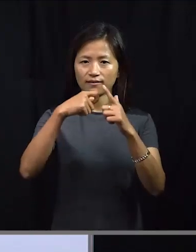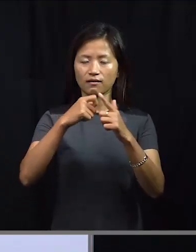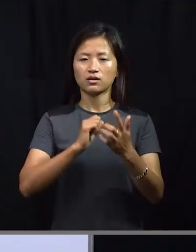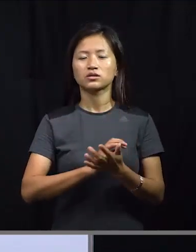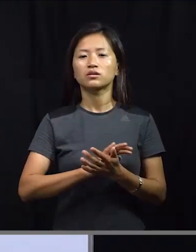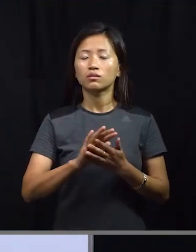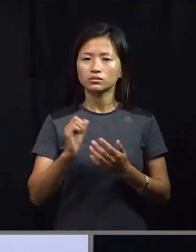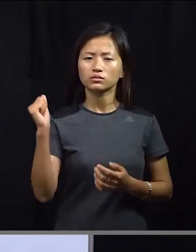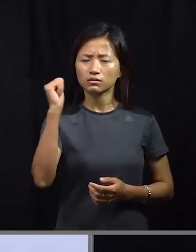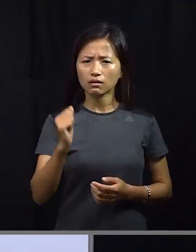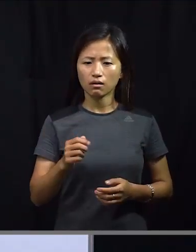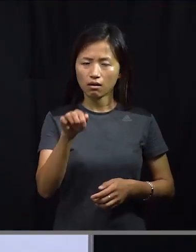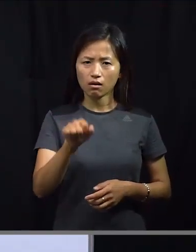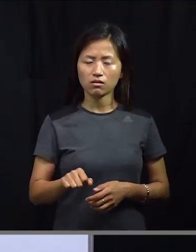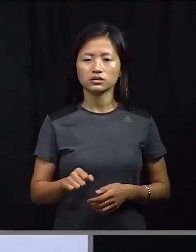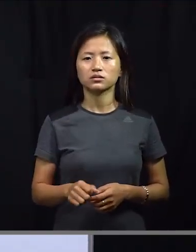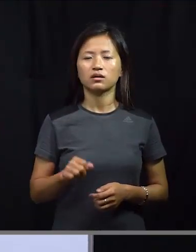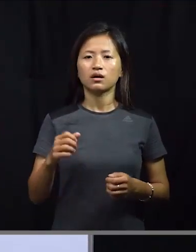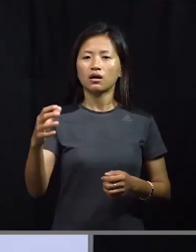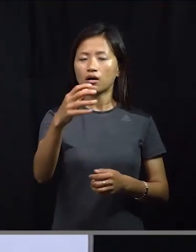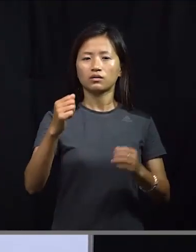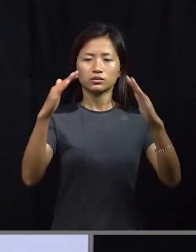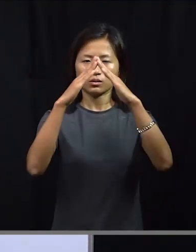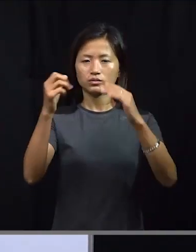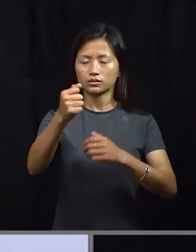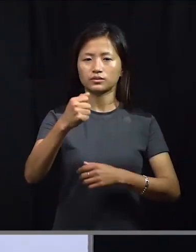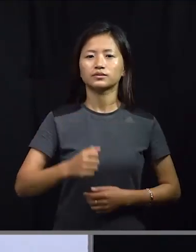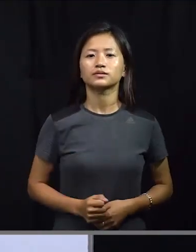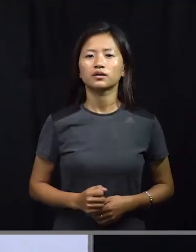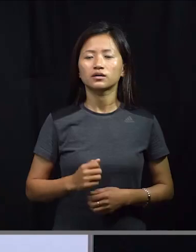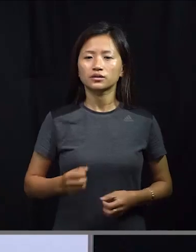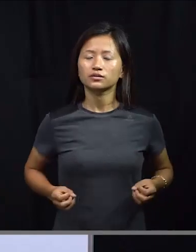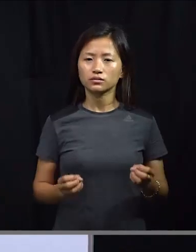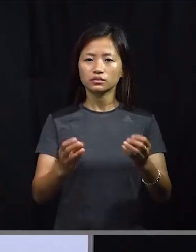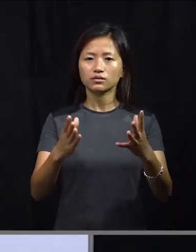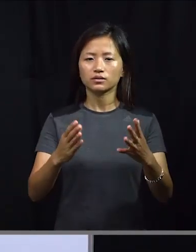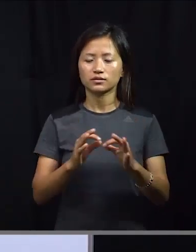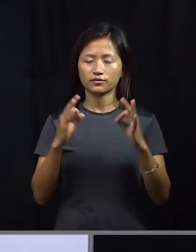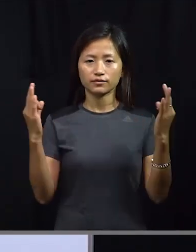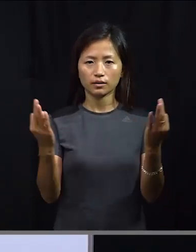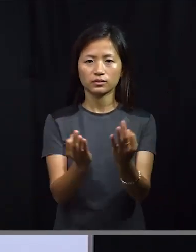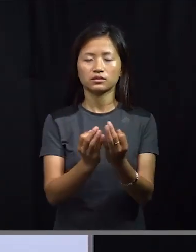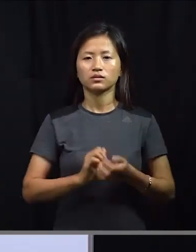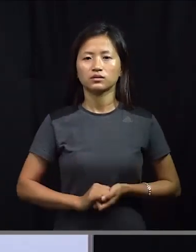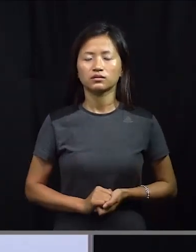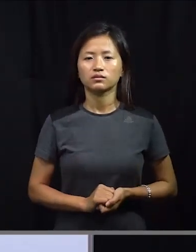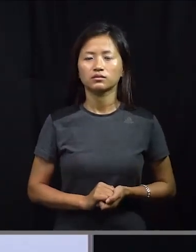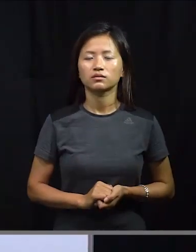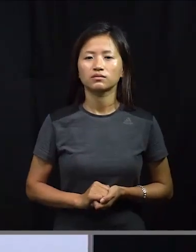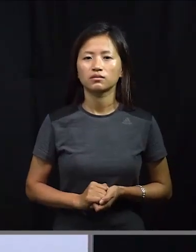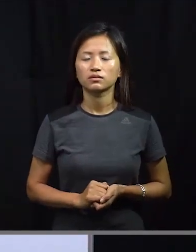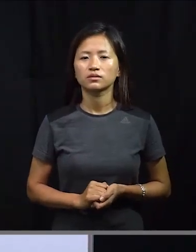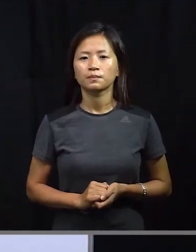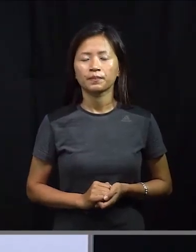a householder. And during this period, what he has to do is that he has to start the family, okay? He has to